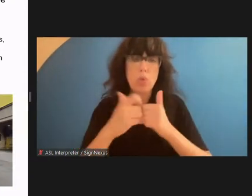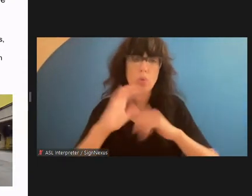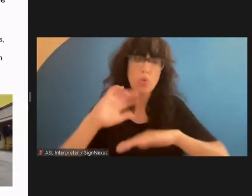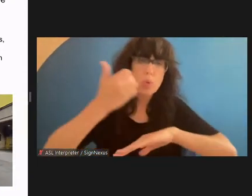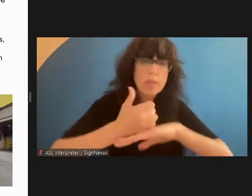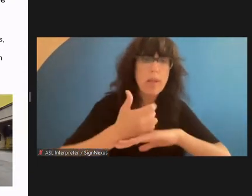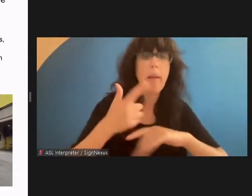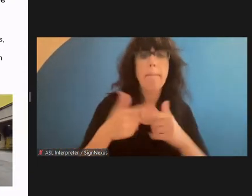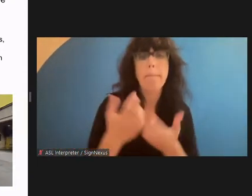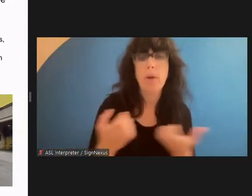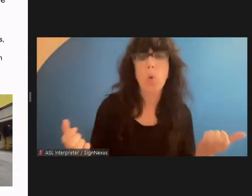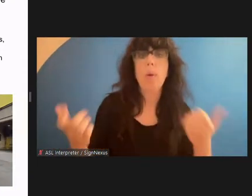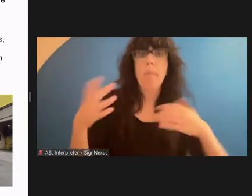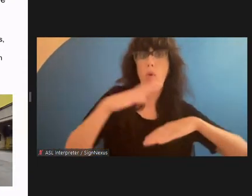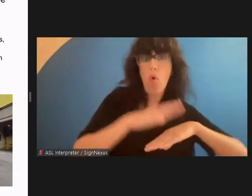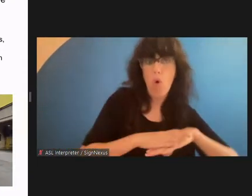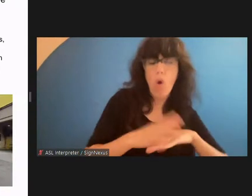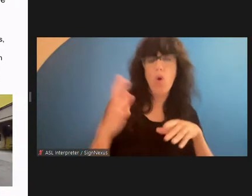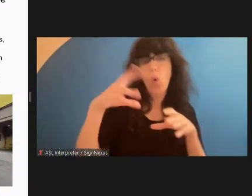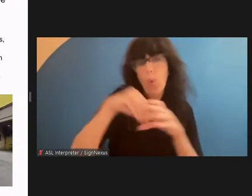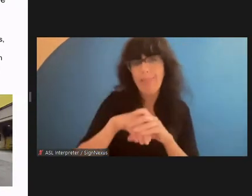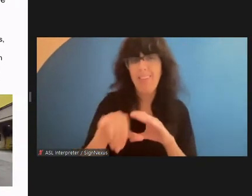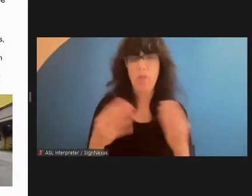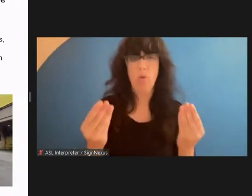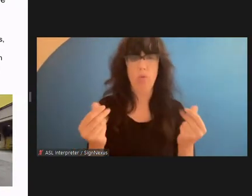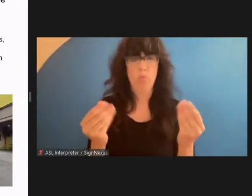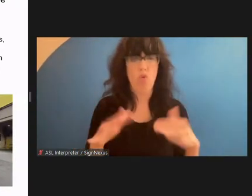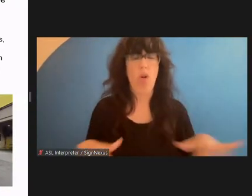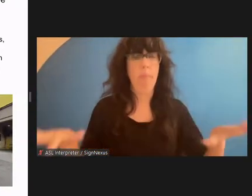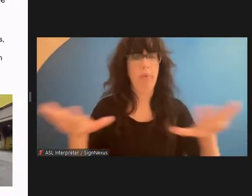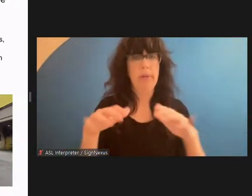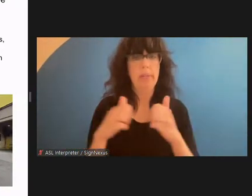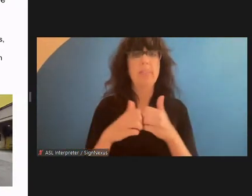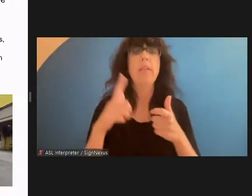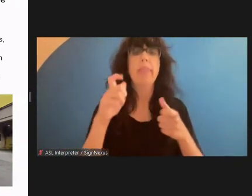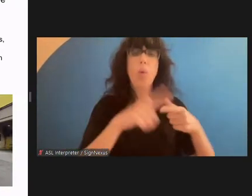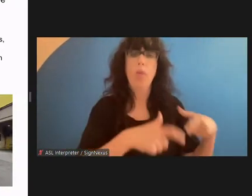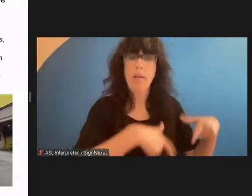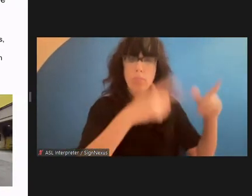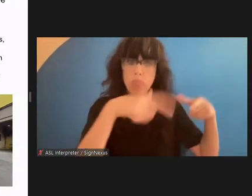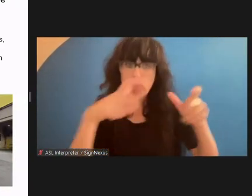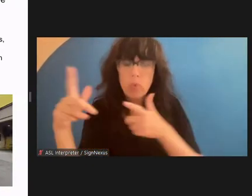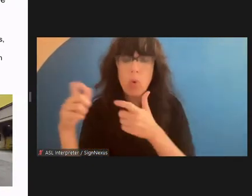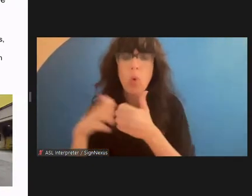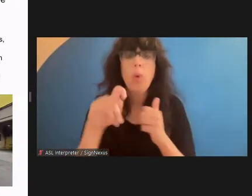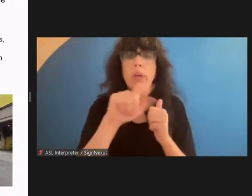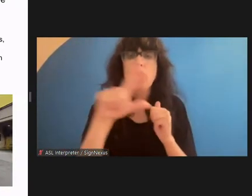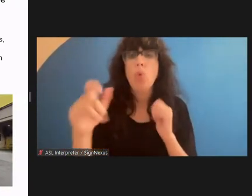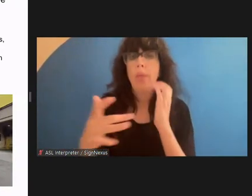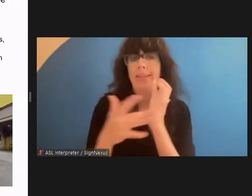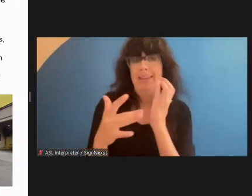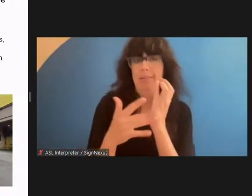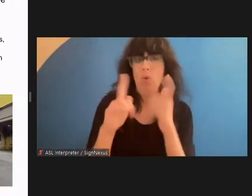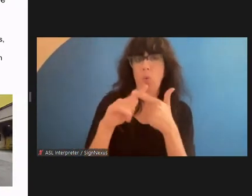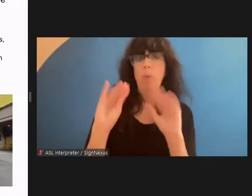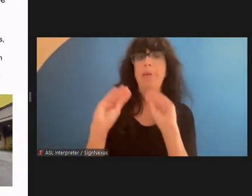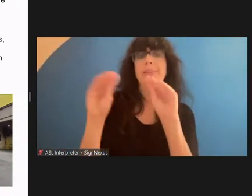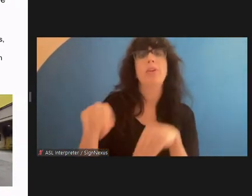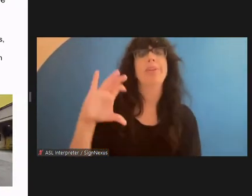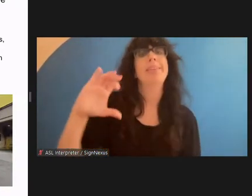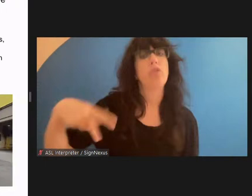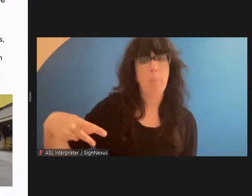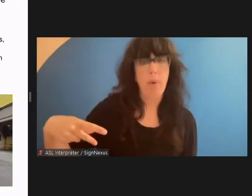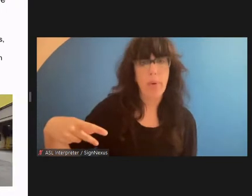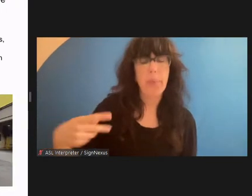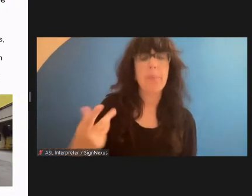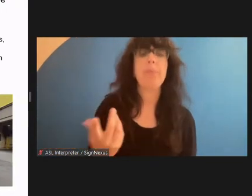and on these properties signage and for replacement polls with tolling technology would be installed in central park towing